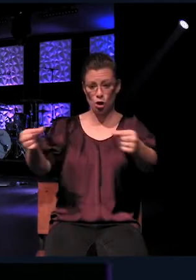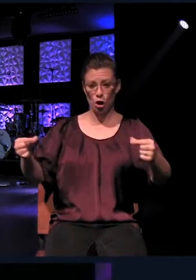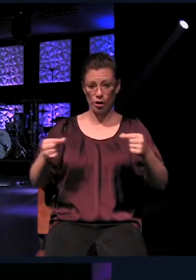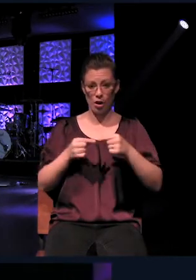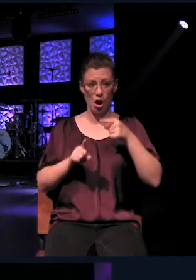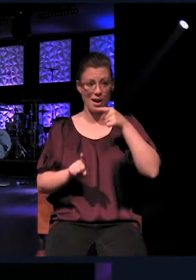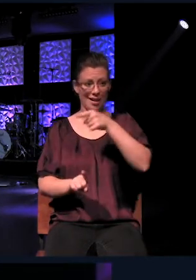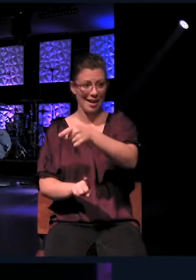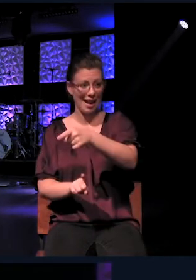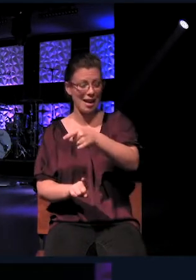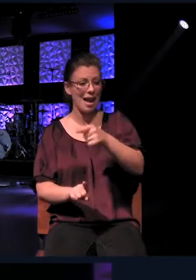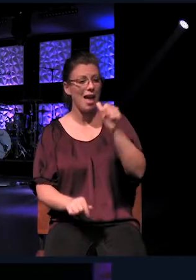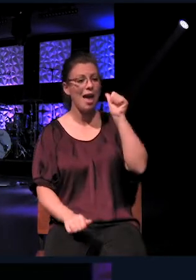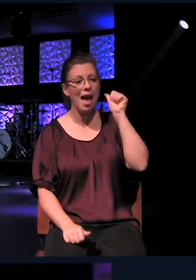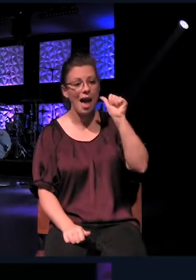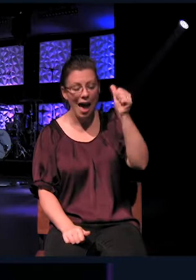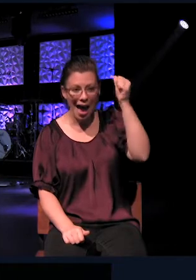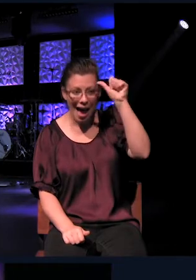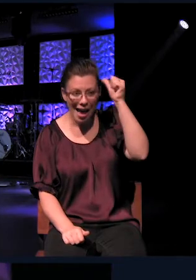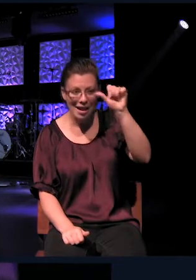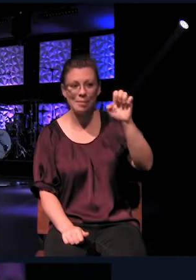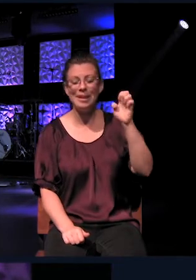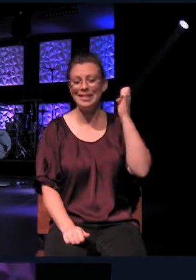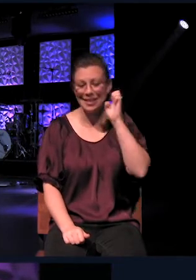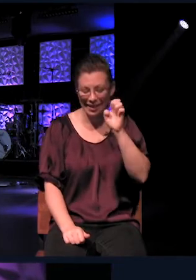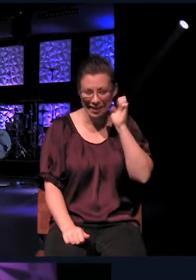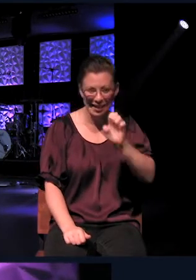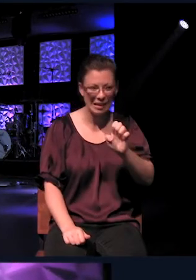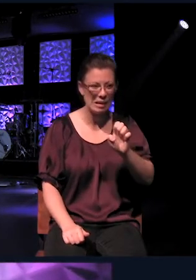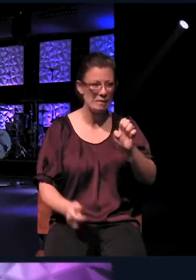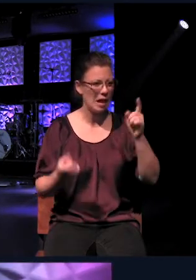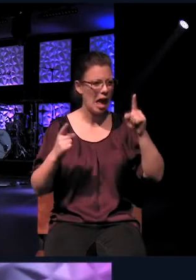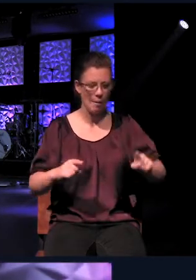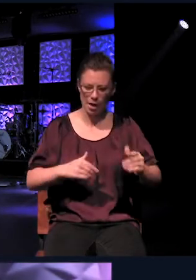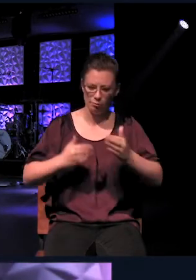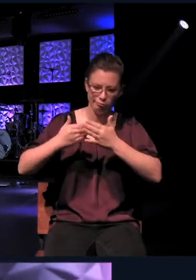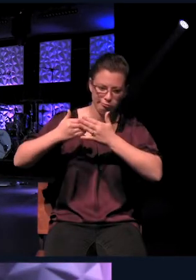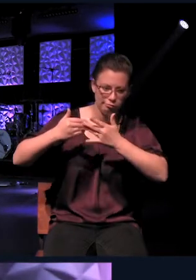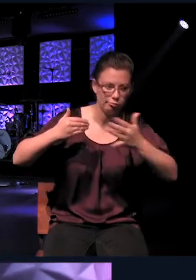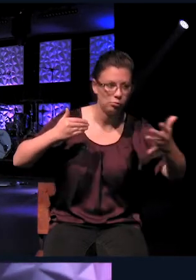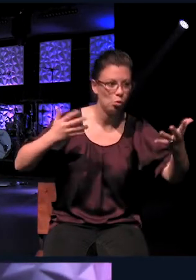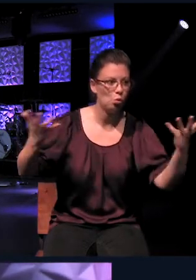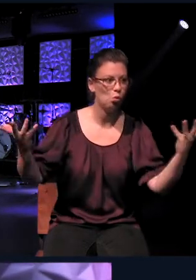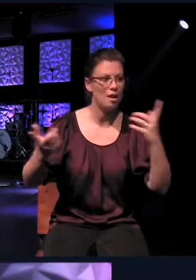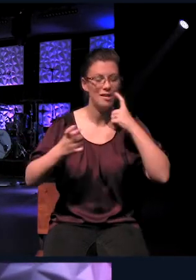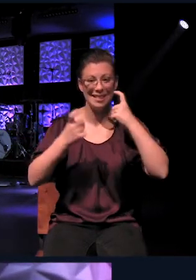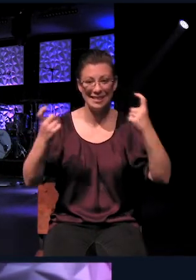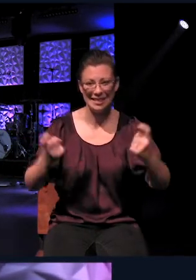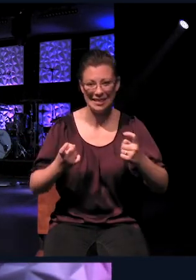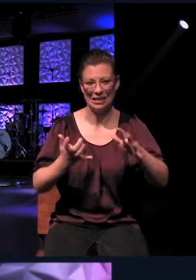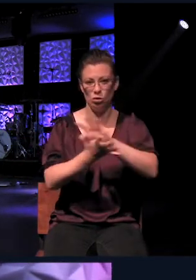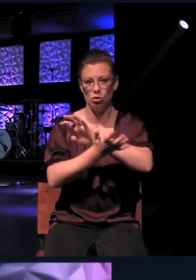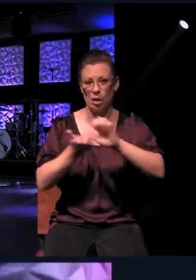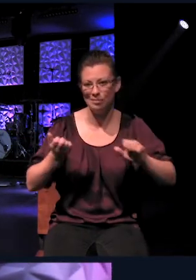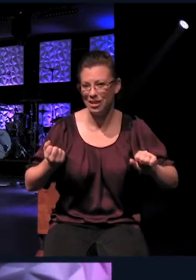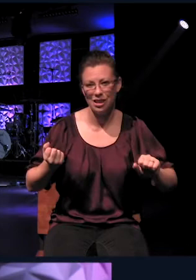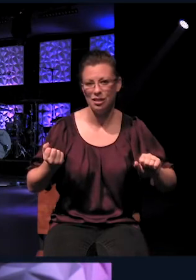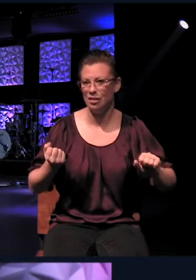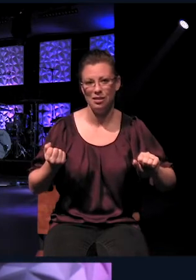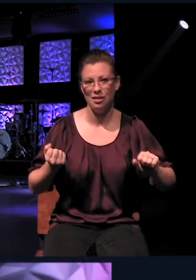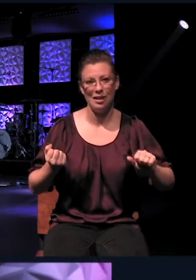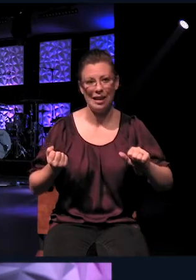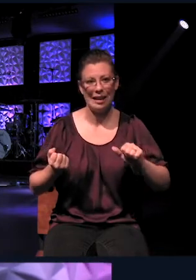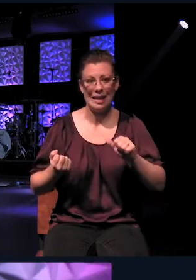sin, we've been corrupted and there's something wrong. Like, it doesn't take much